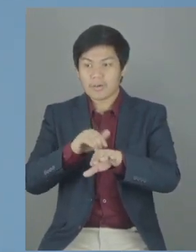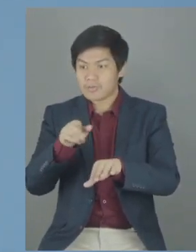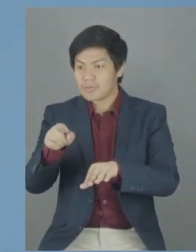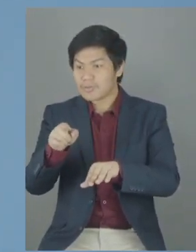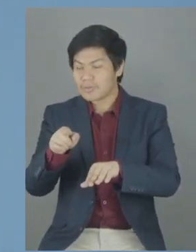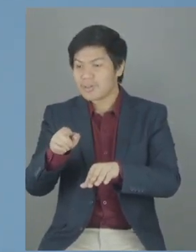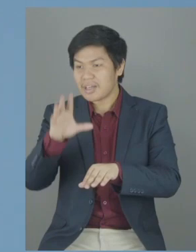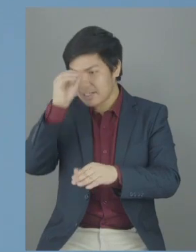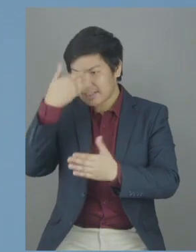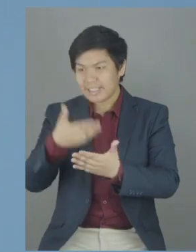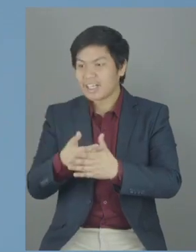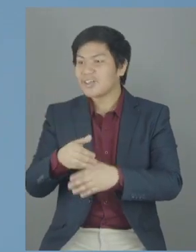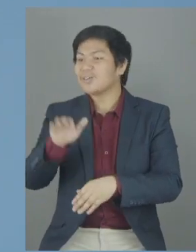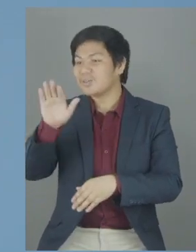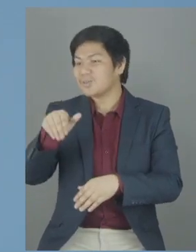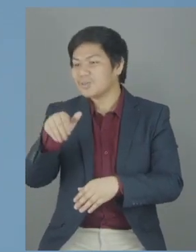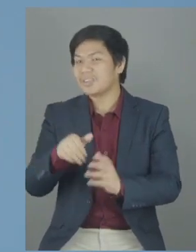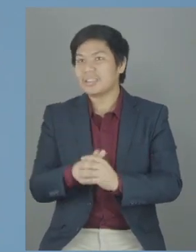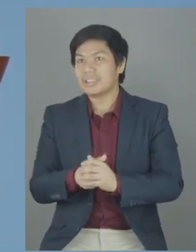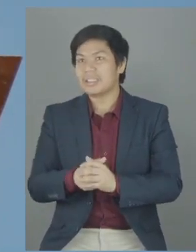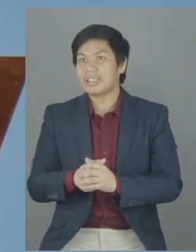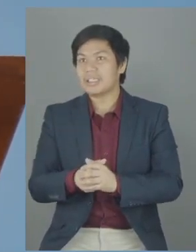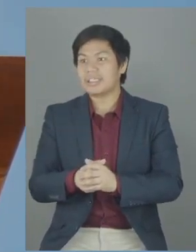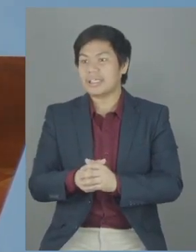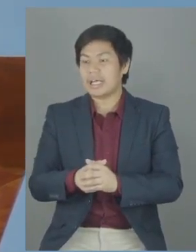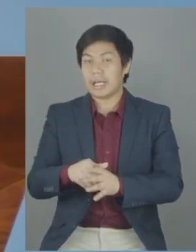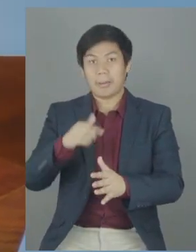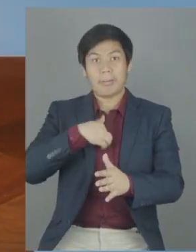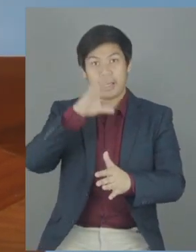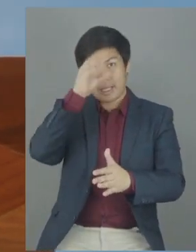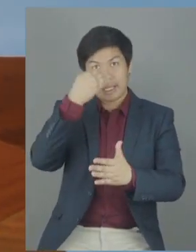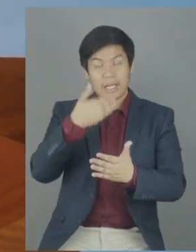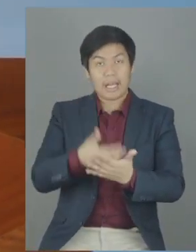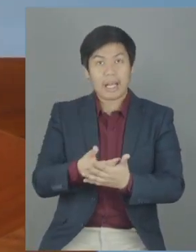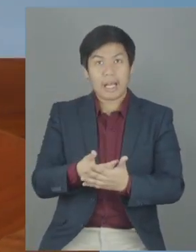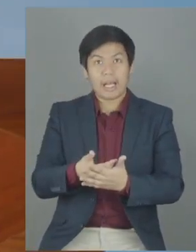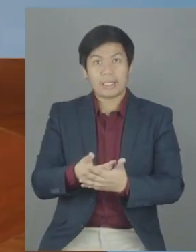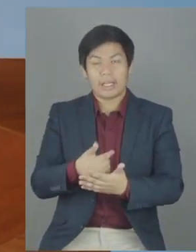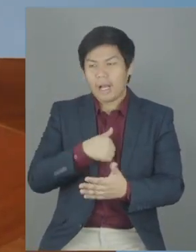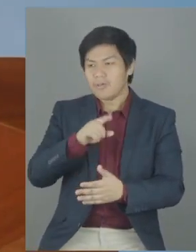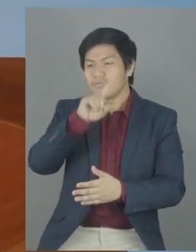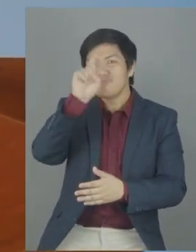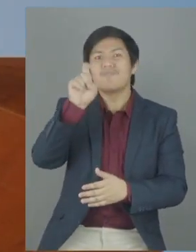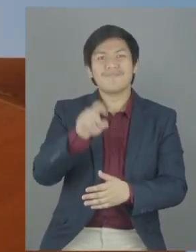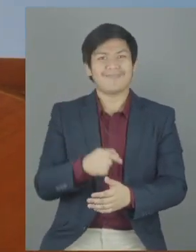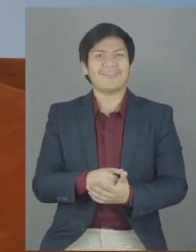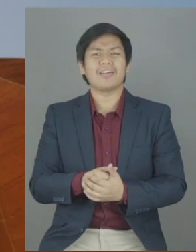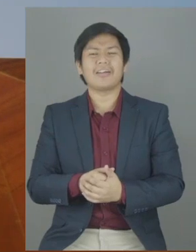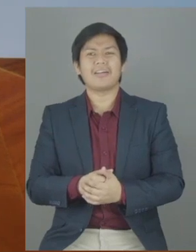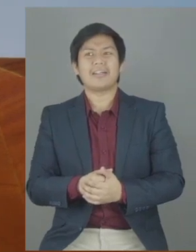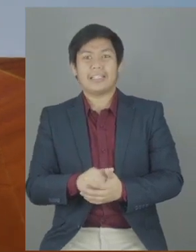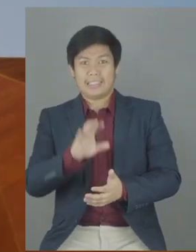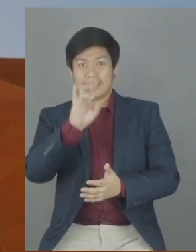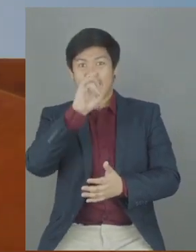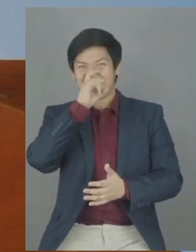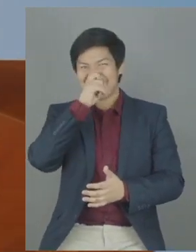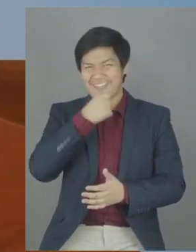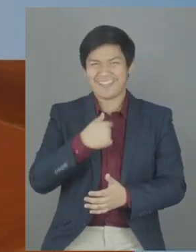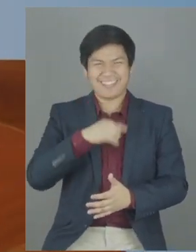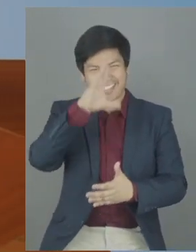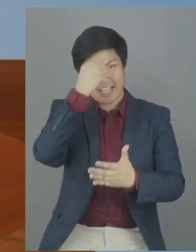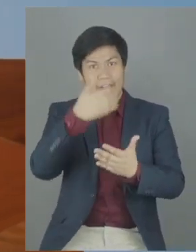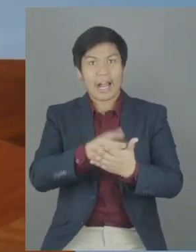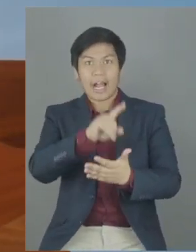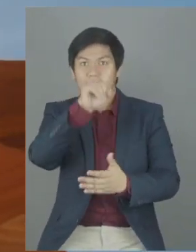call. And he confronted me. We're there now. He's 7 years old and confronting